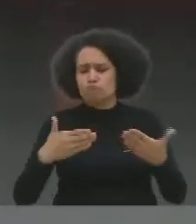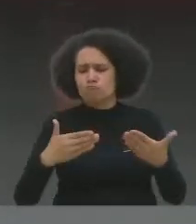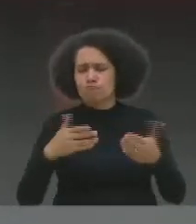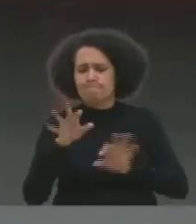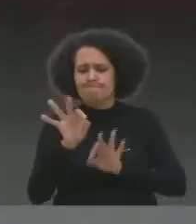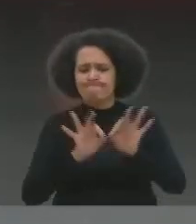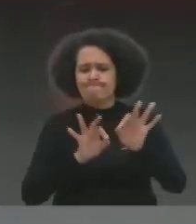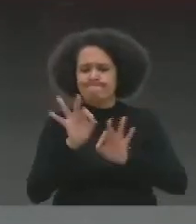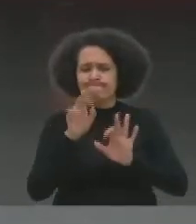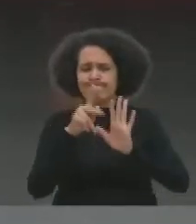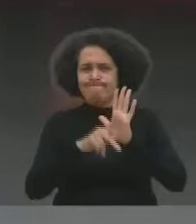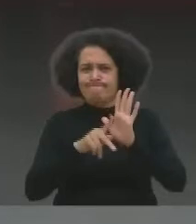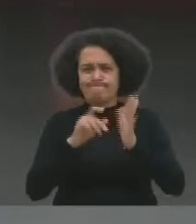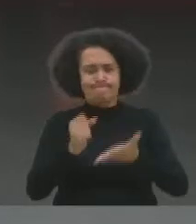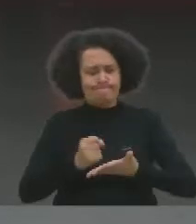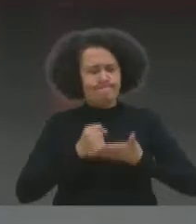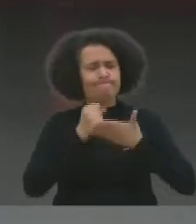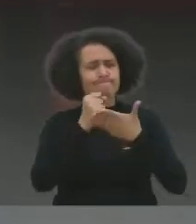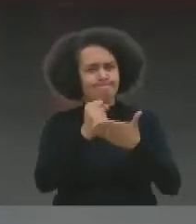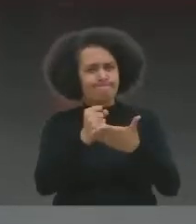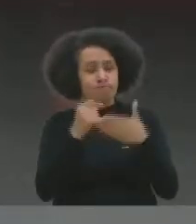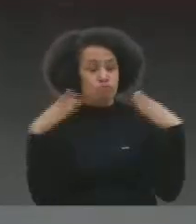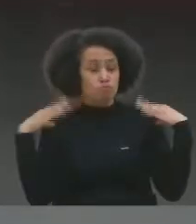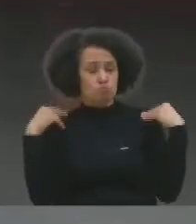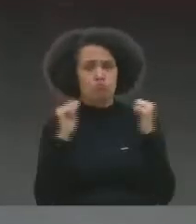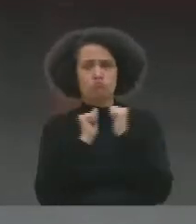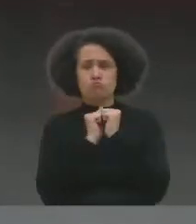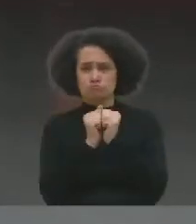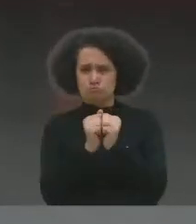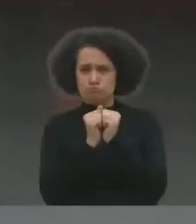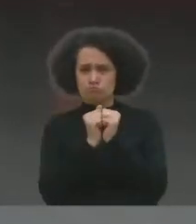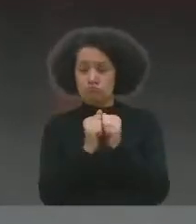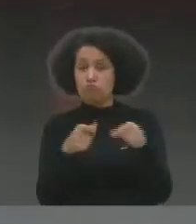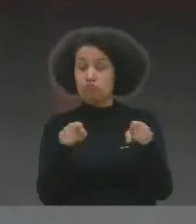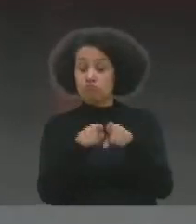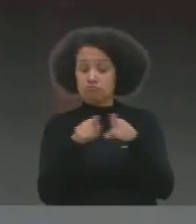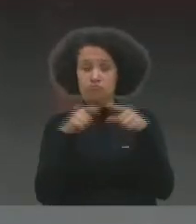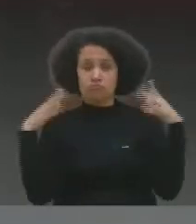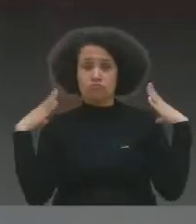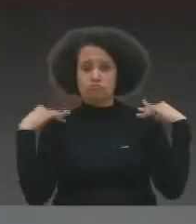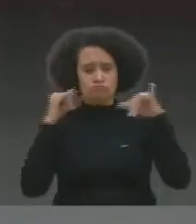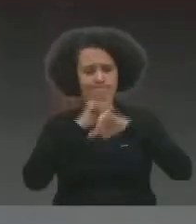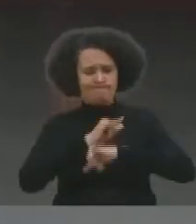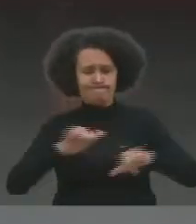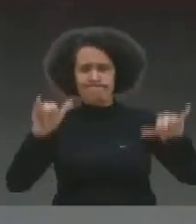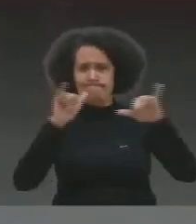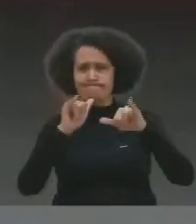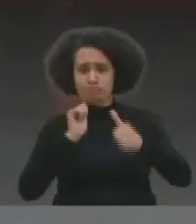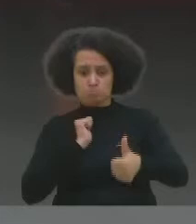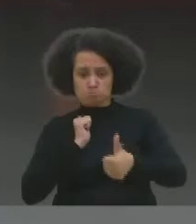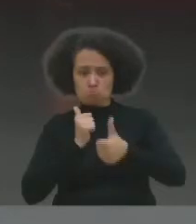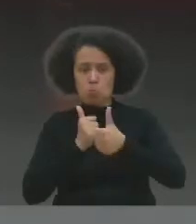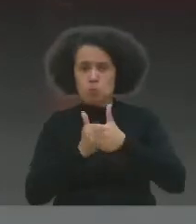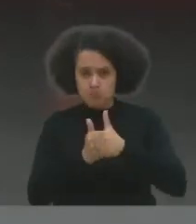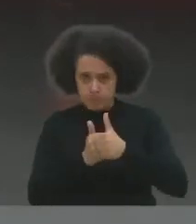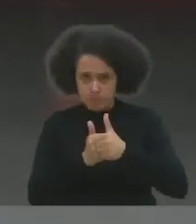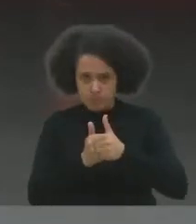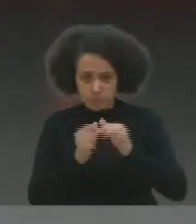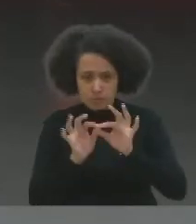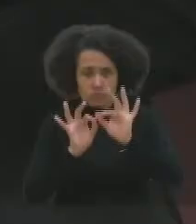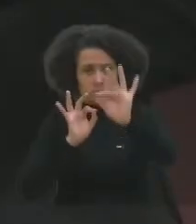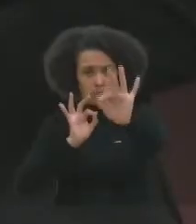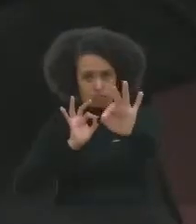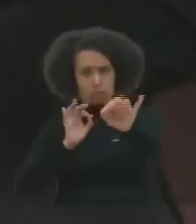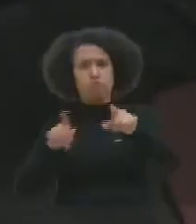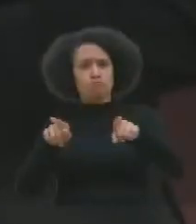announced salvation from near and from afar. E eles anunciam a salvação de perto e longe. They